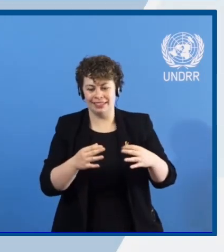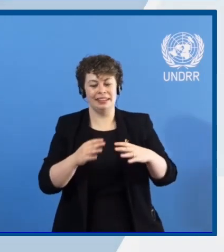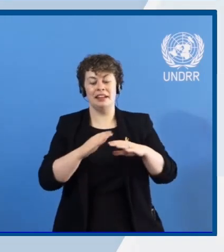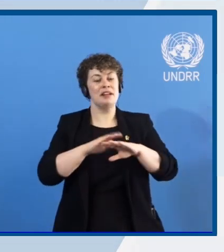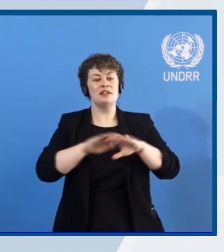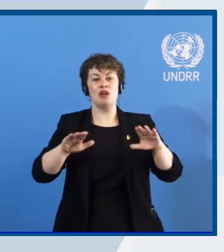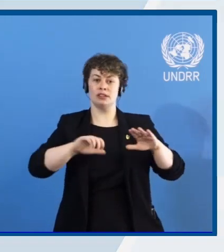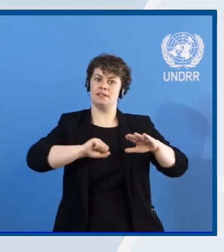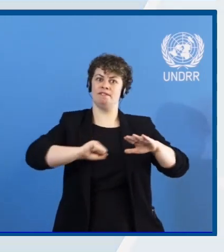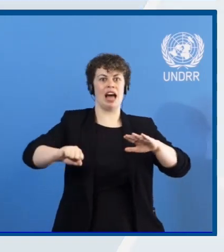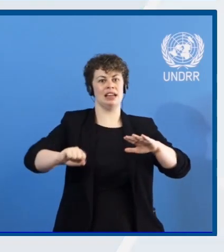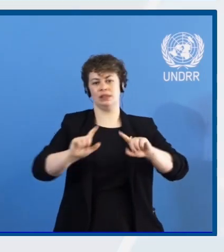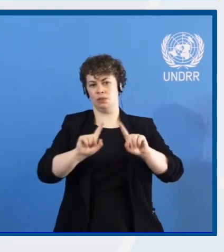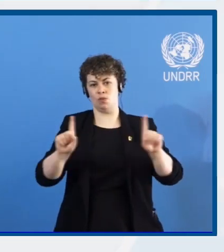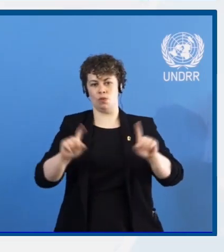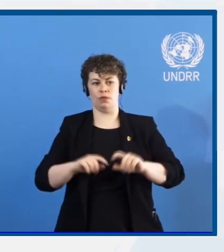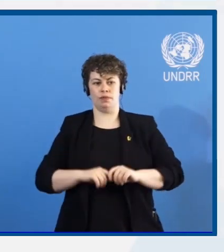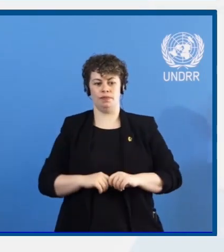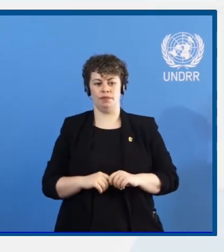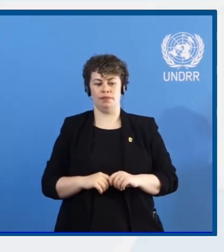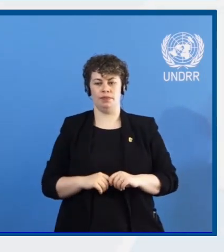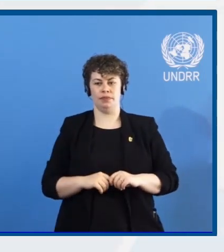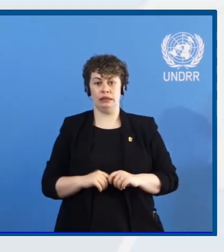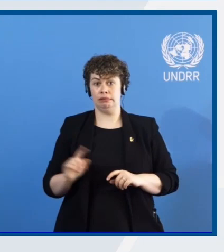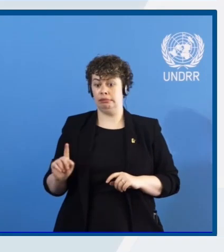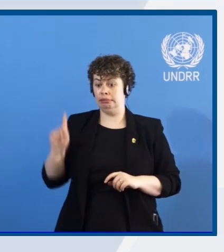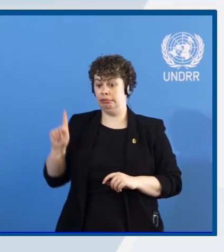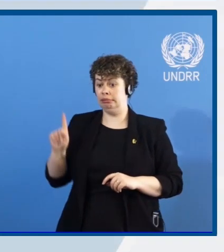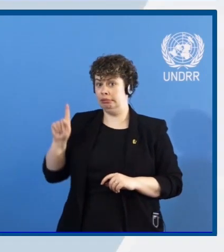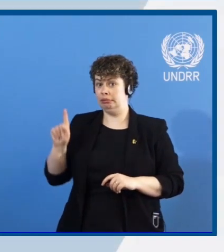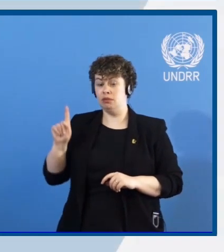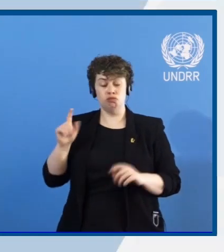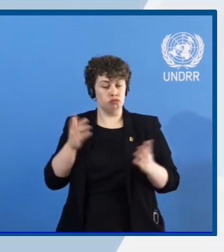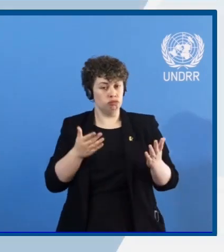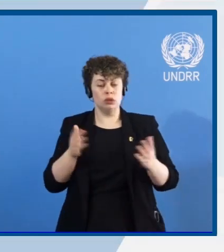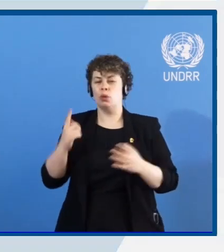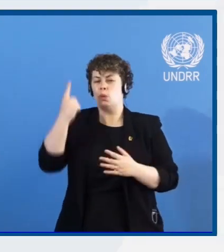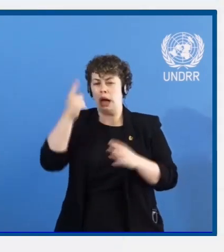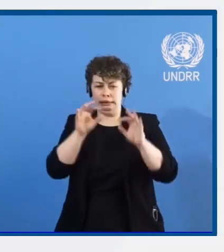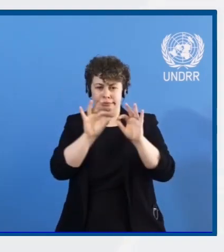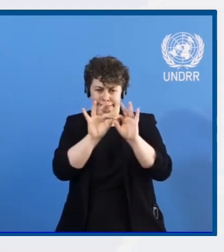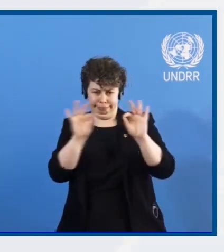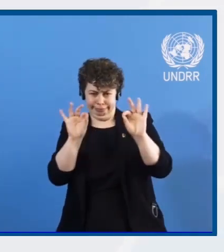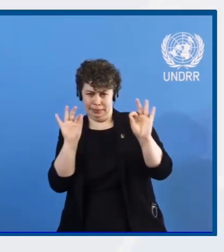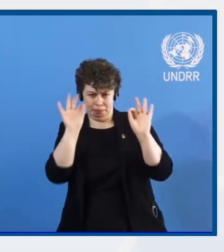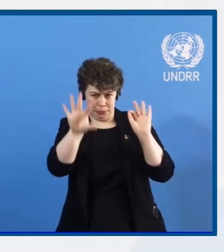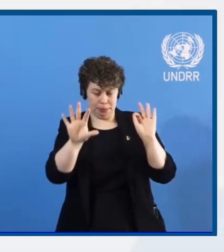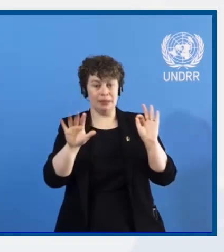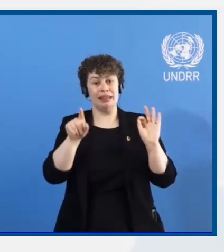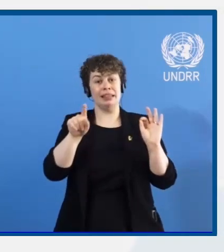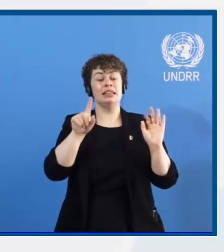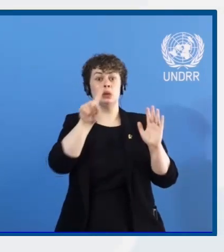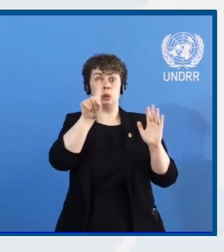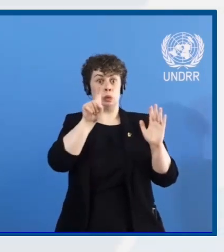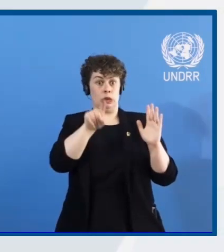Thanks a lot. Yes, absolutely, Elena. Just one sentence. With regard to this question, I don't have